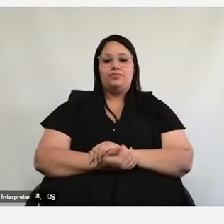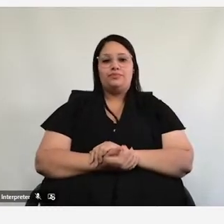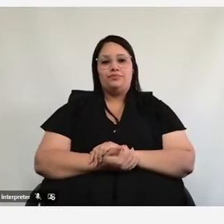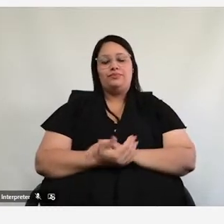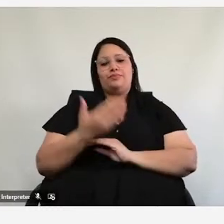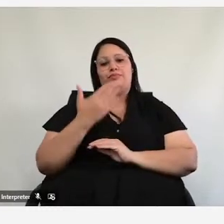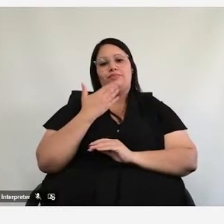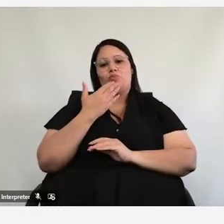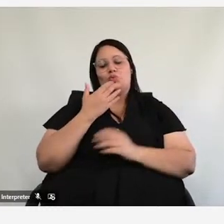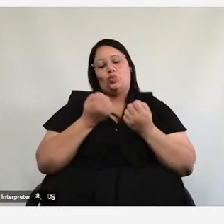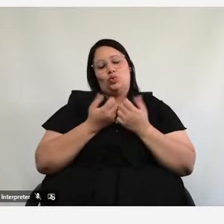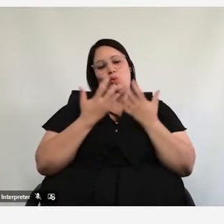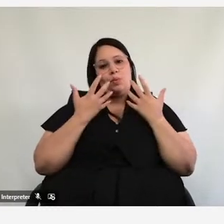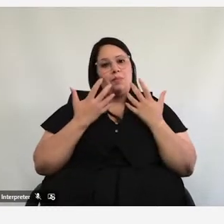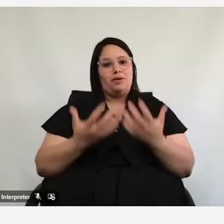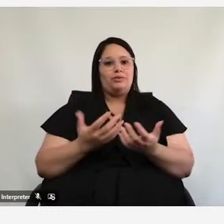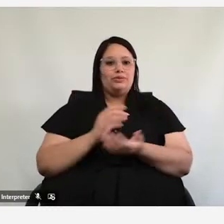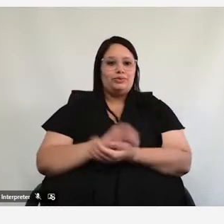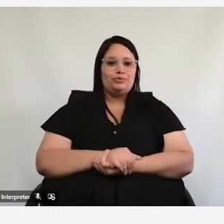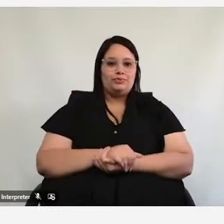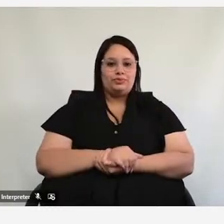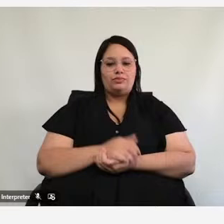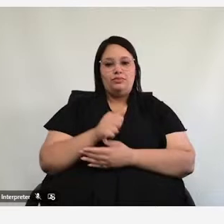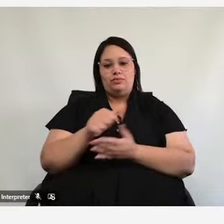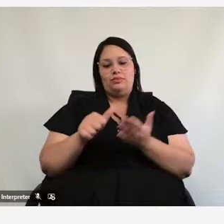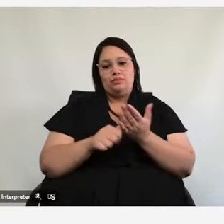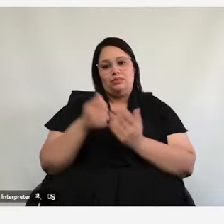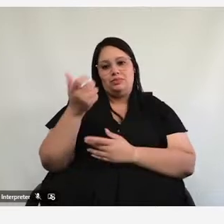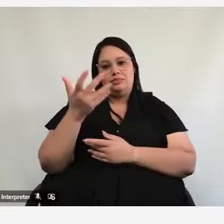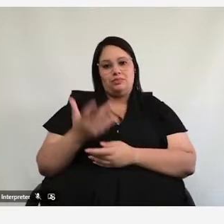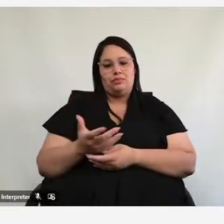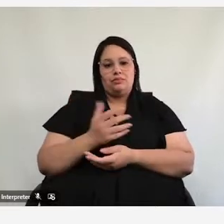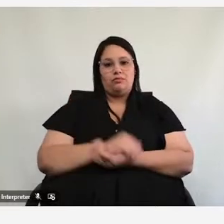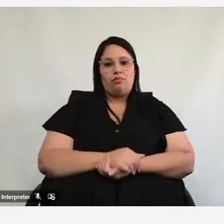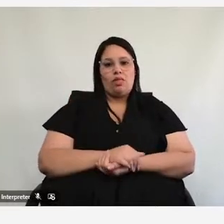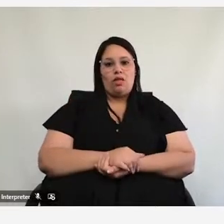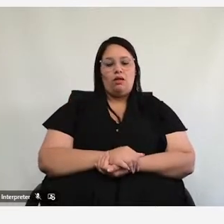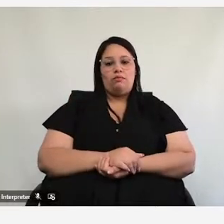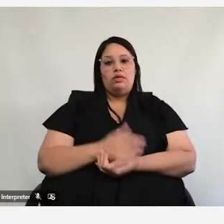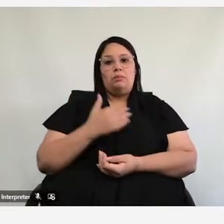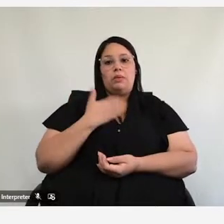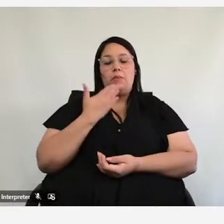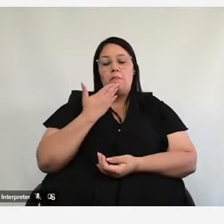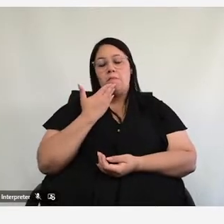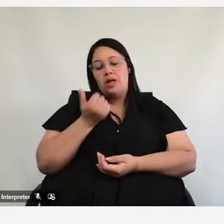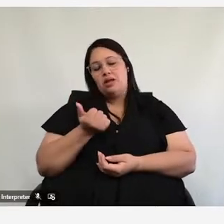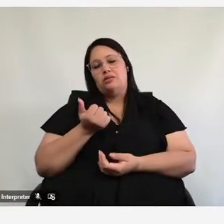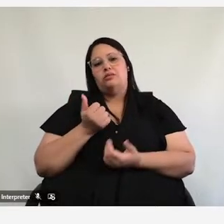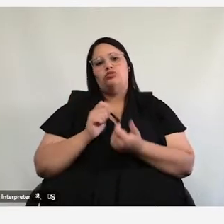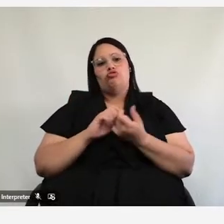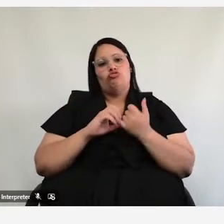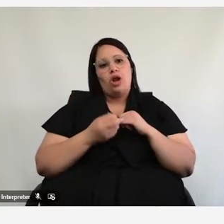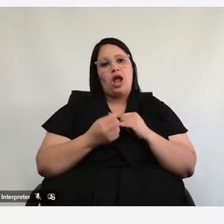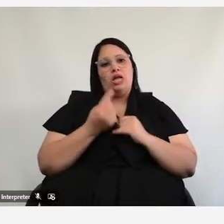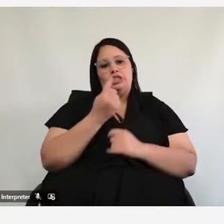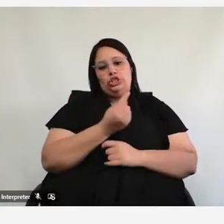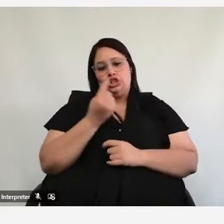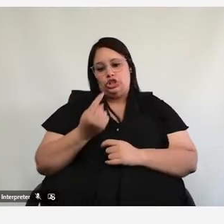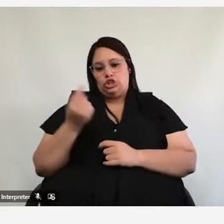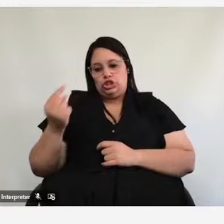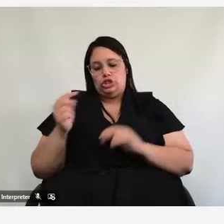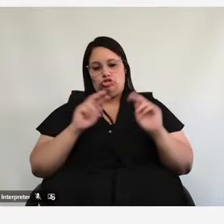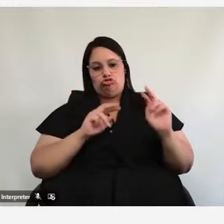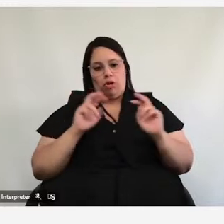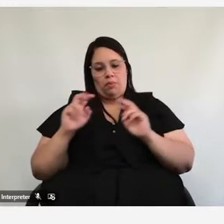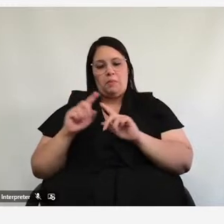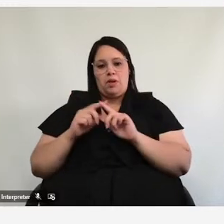Thank you so much, Deputy Speaker. I will try my best to get to every topic, but I know that